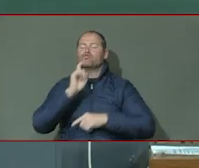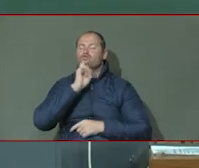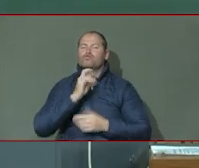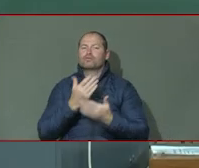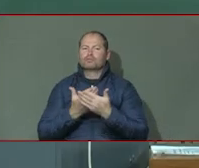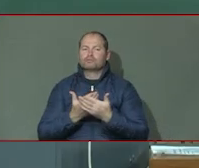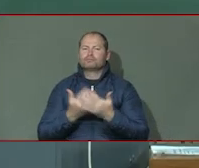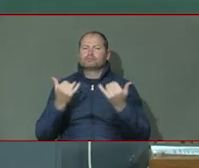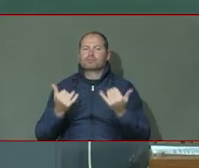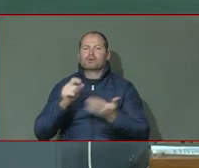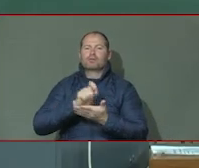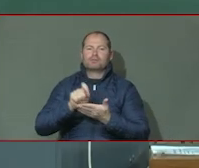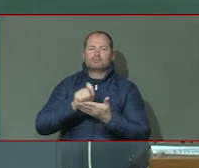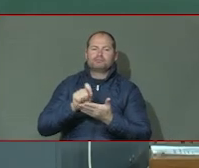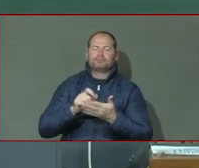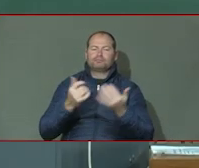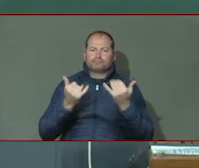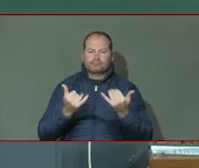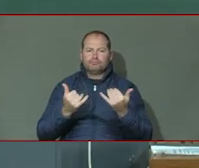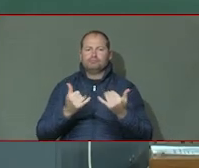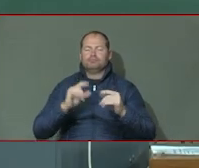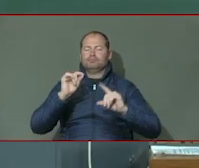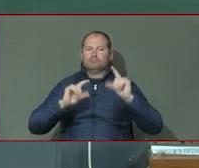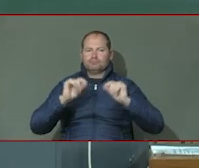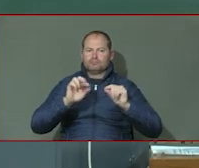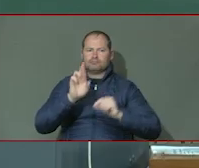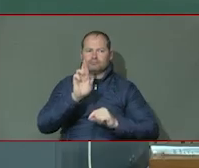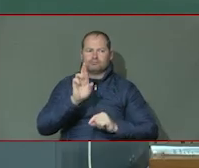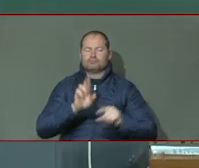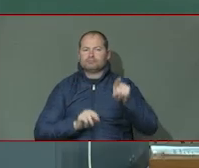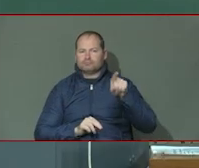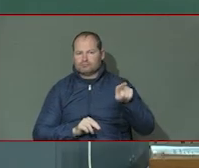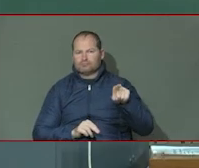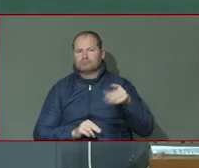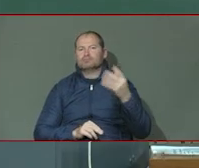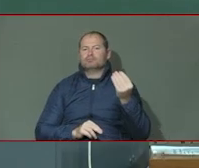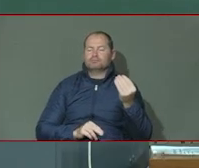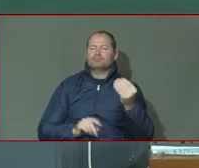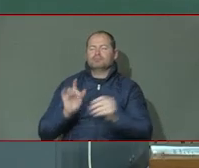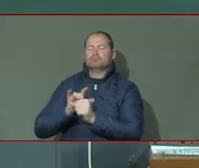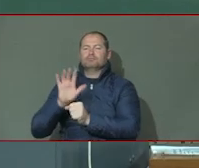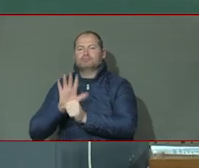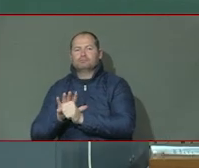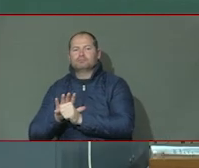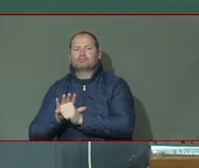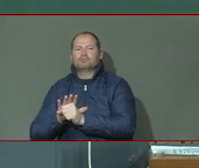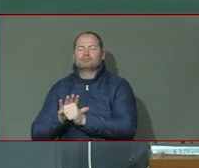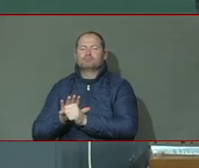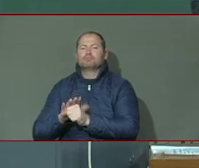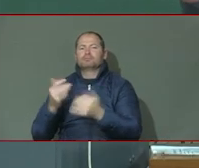current ratio of Candy Limited is 1,9 to 1, where Cola Limited's ratio